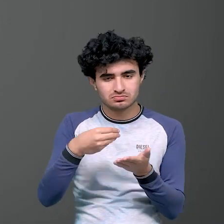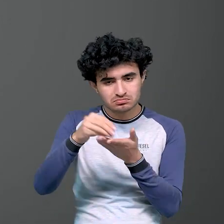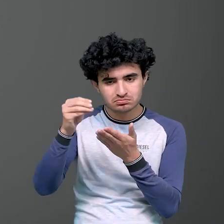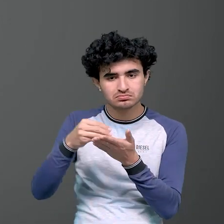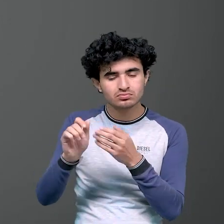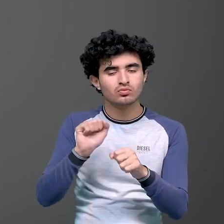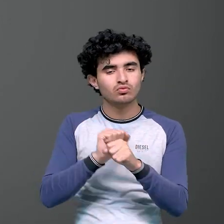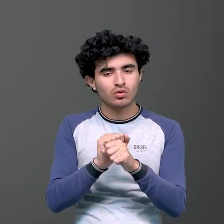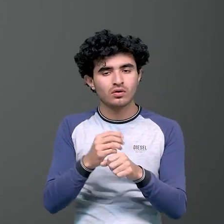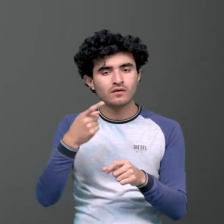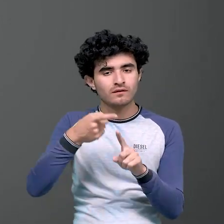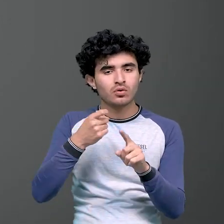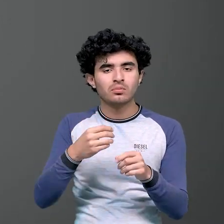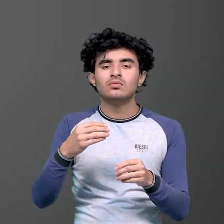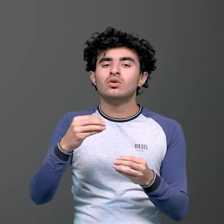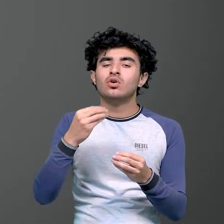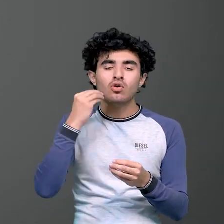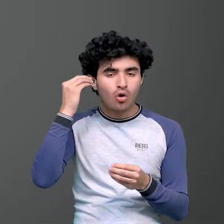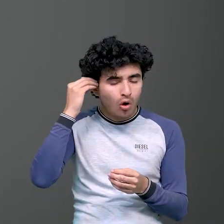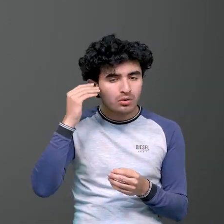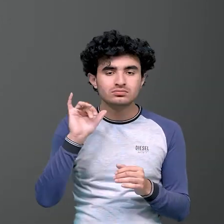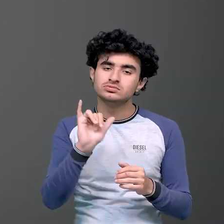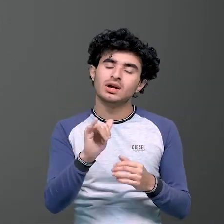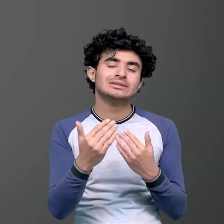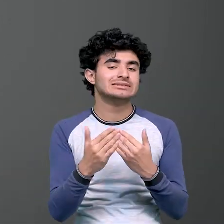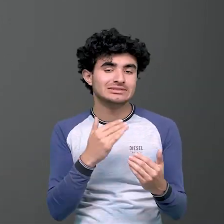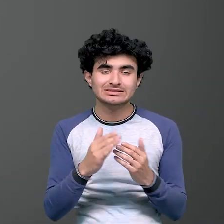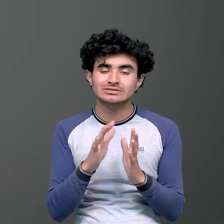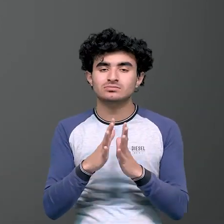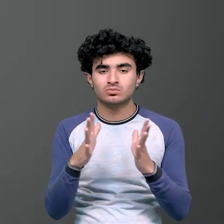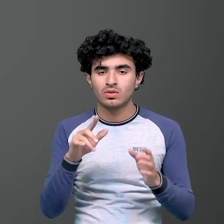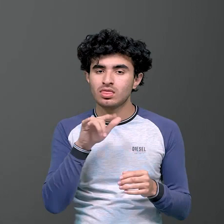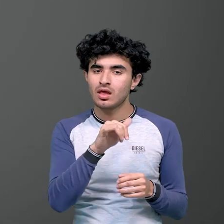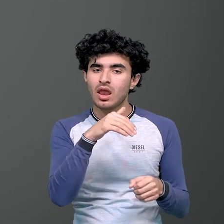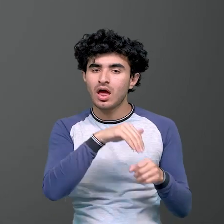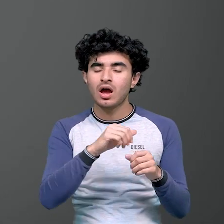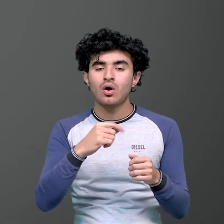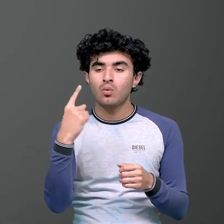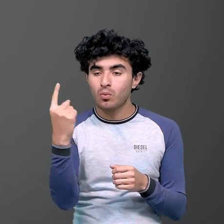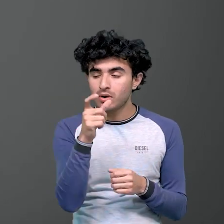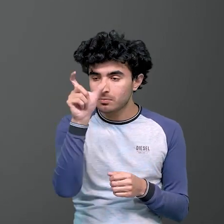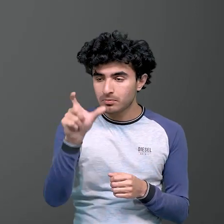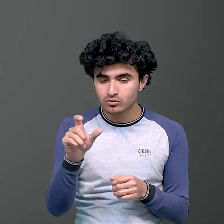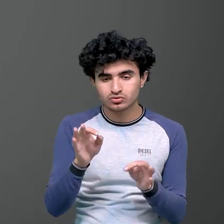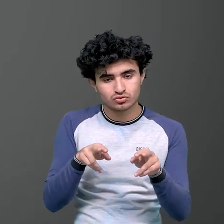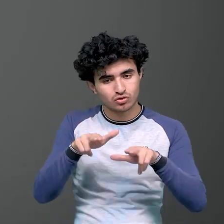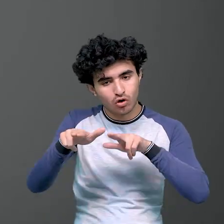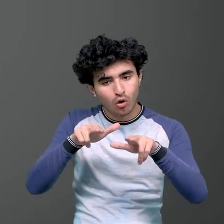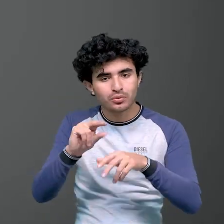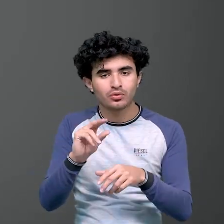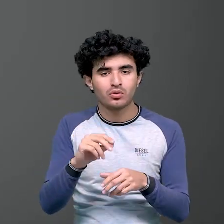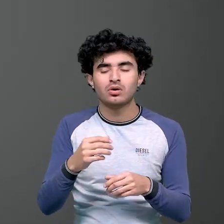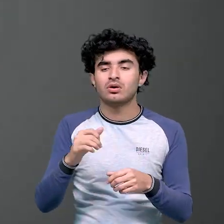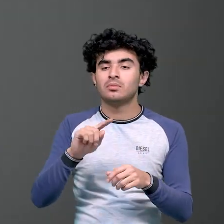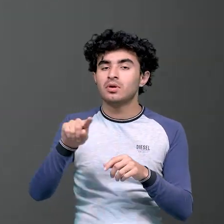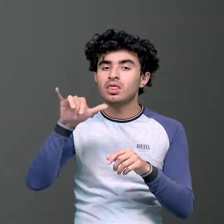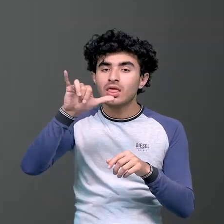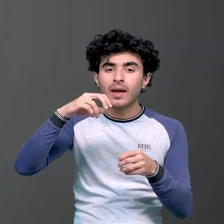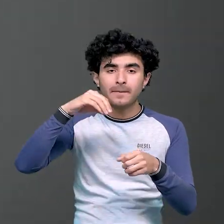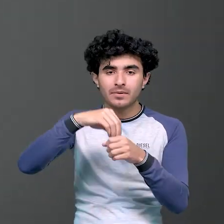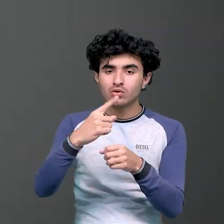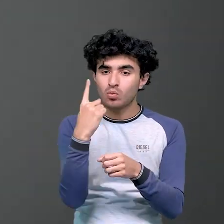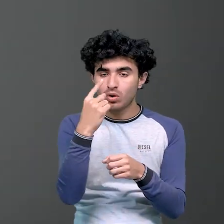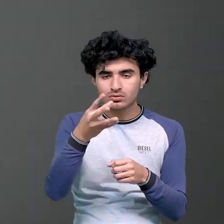have the lifestyle that they want, that is only possible when there is a decentralized finance that is